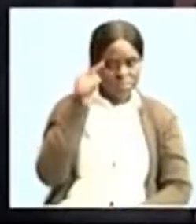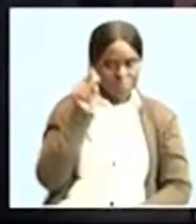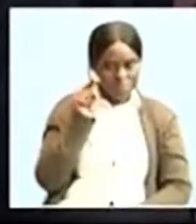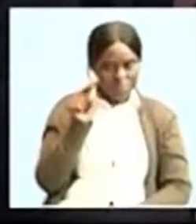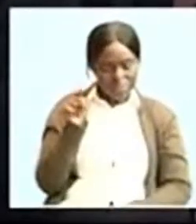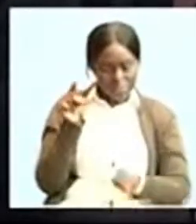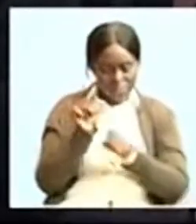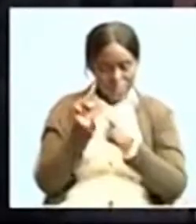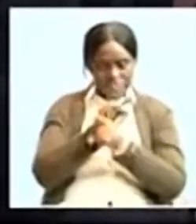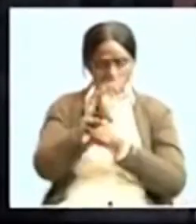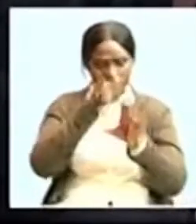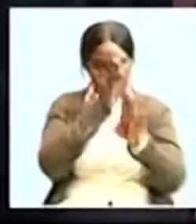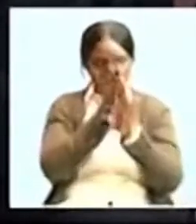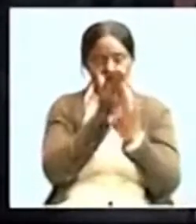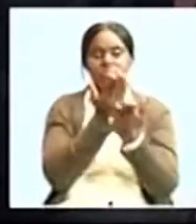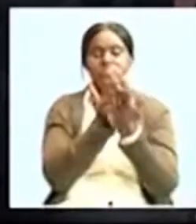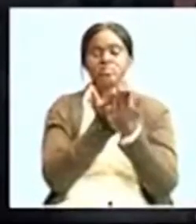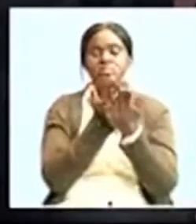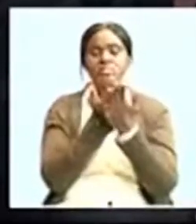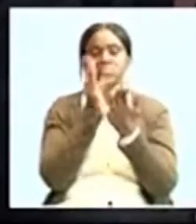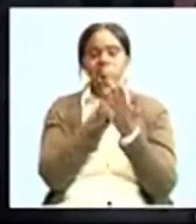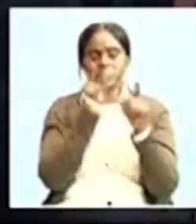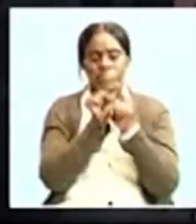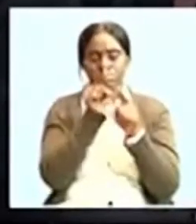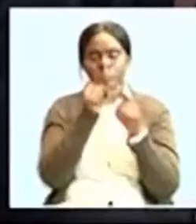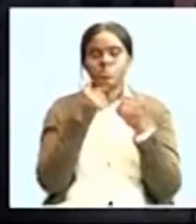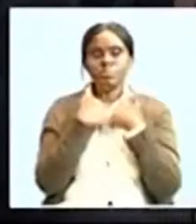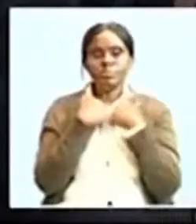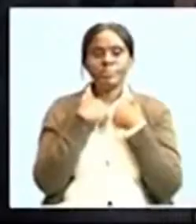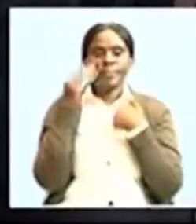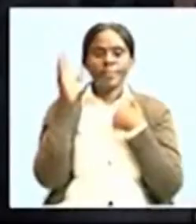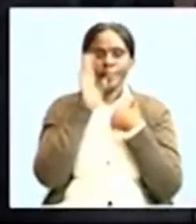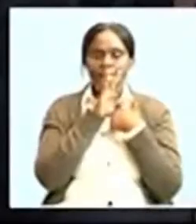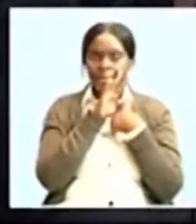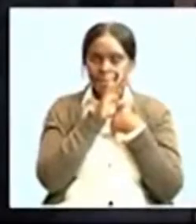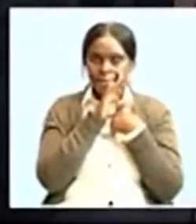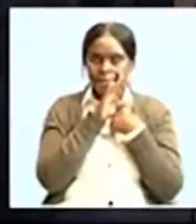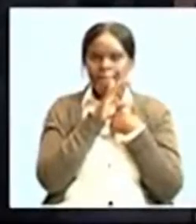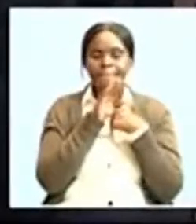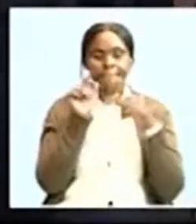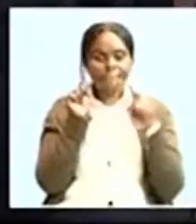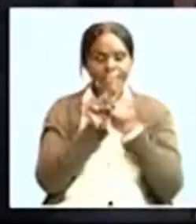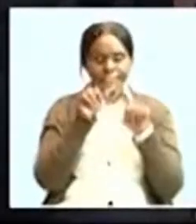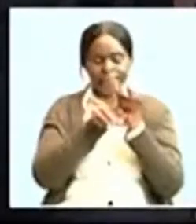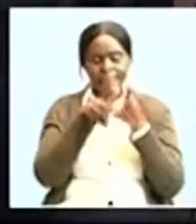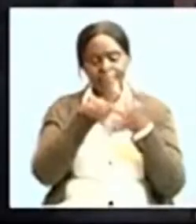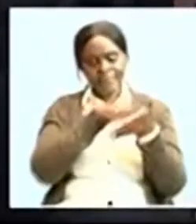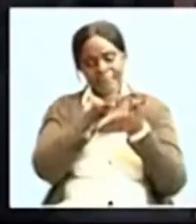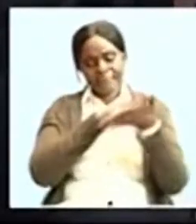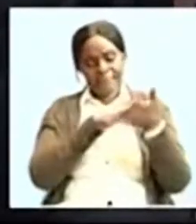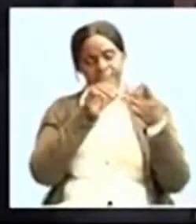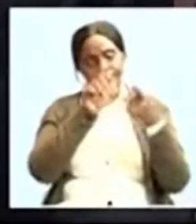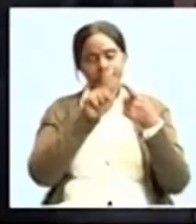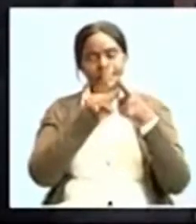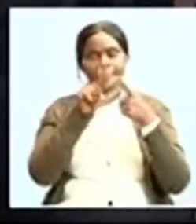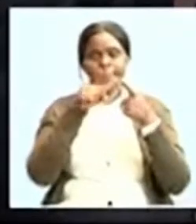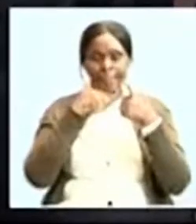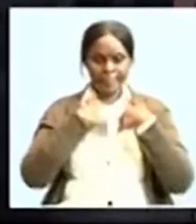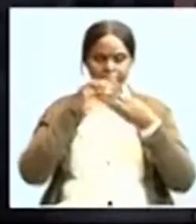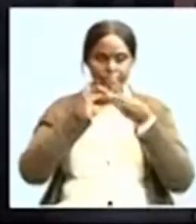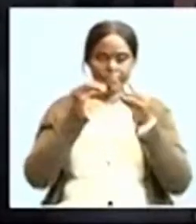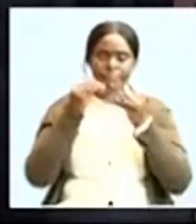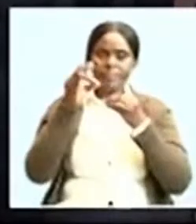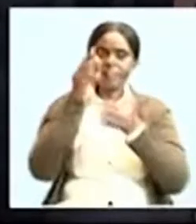for direct bidding, and you have on table 1 you have a number of